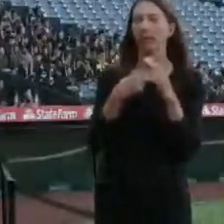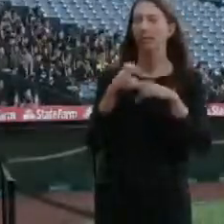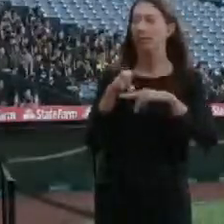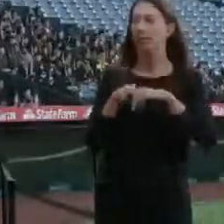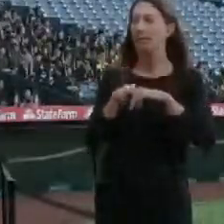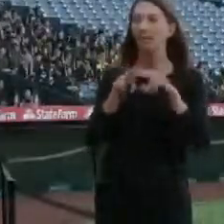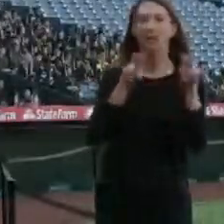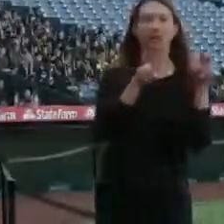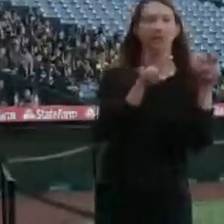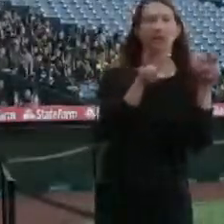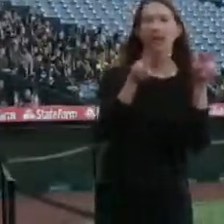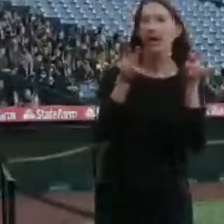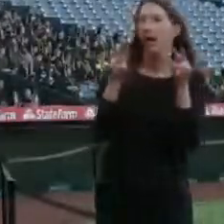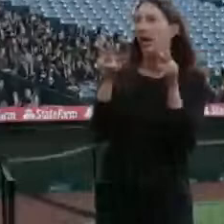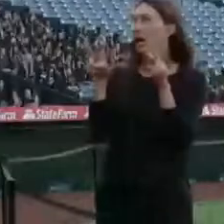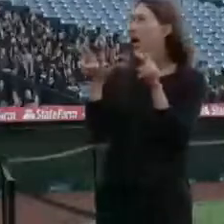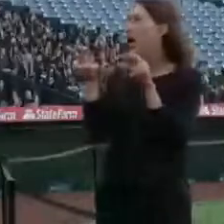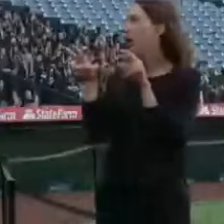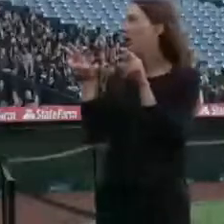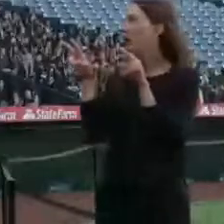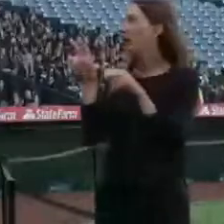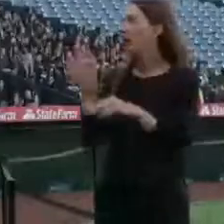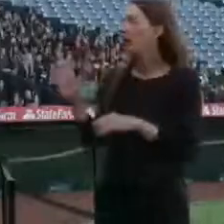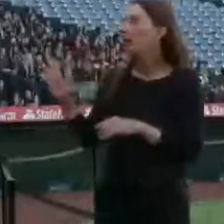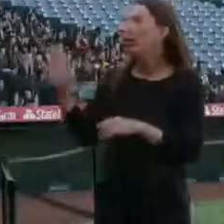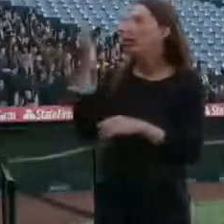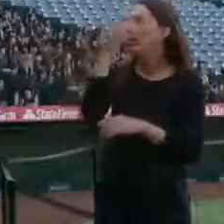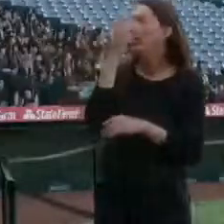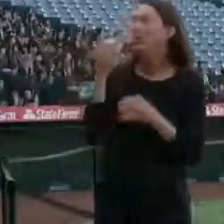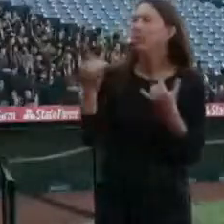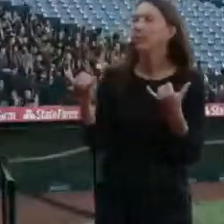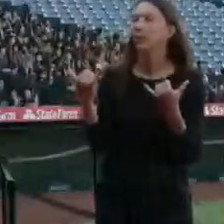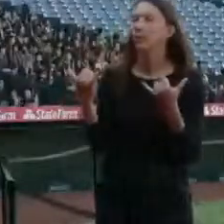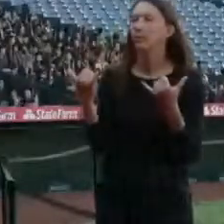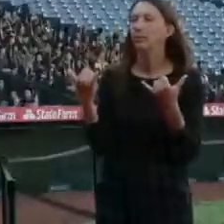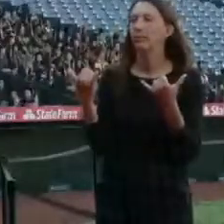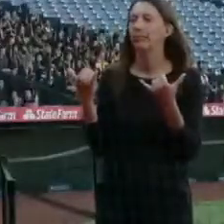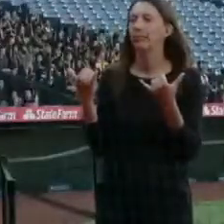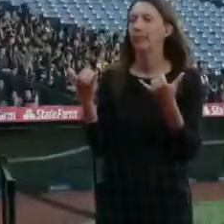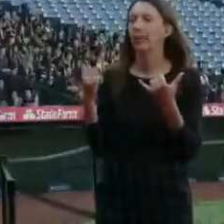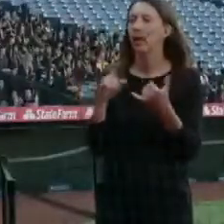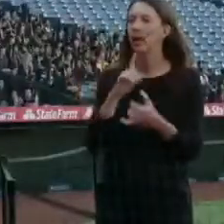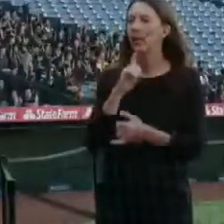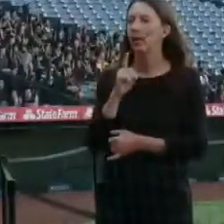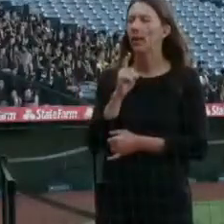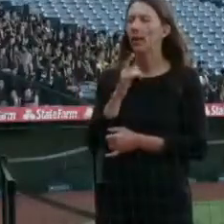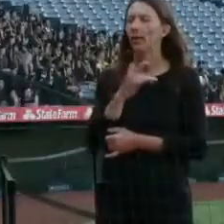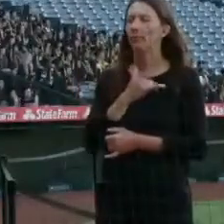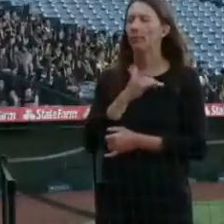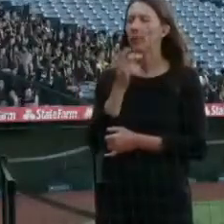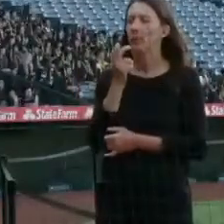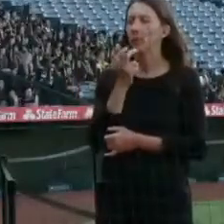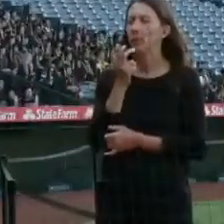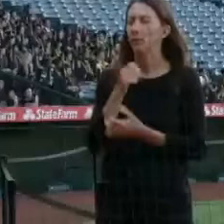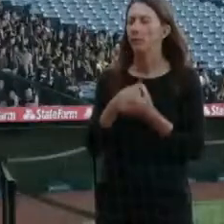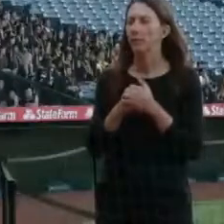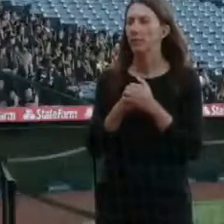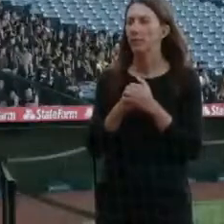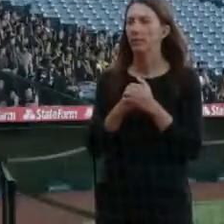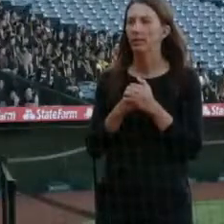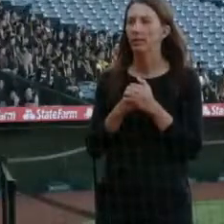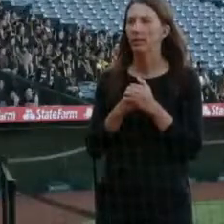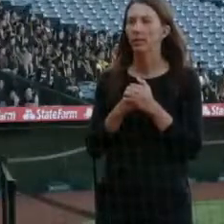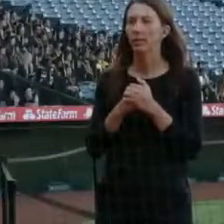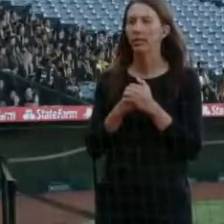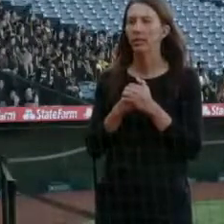the faces of all of you graduates today, I am just moved. I see